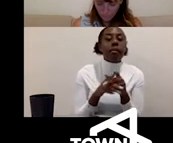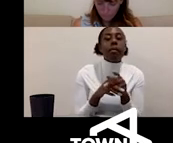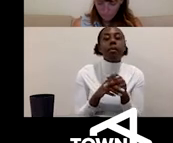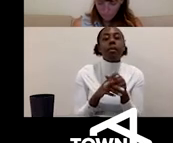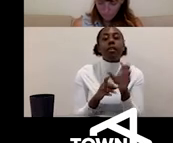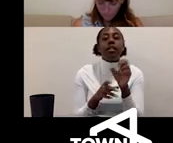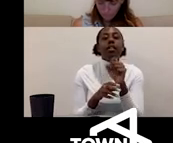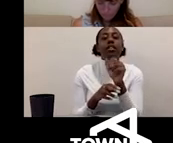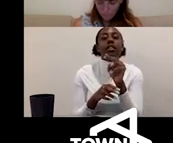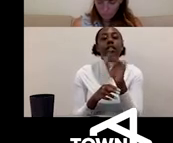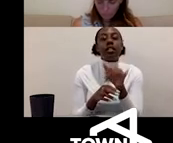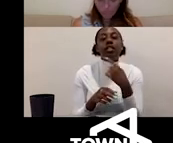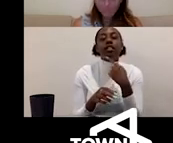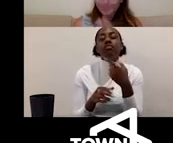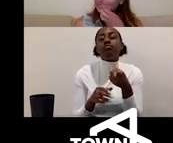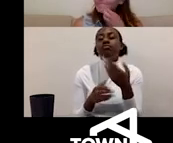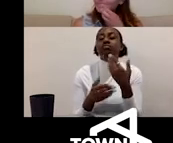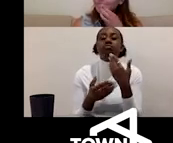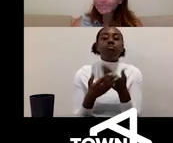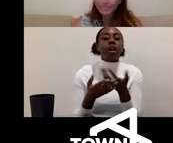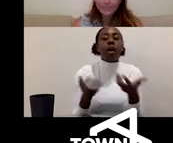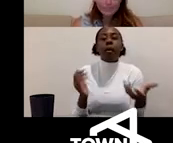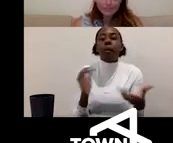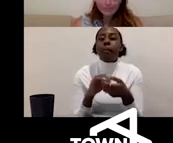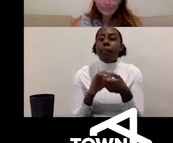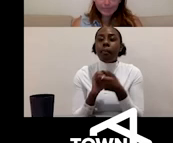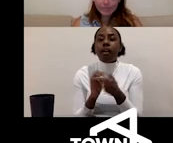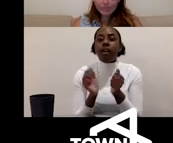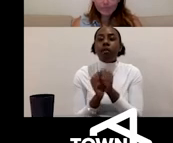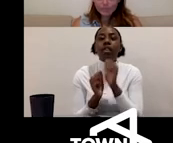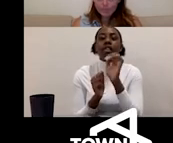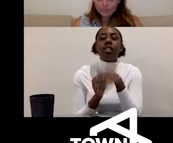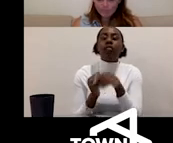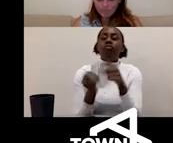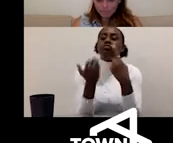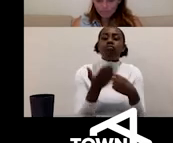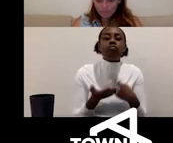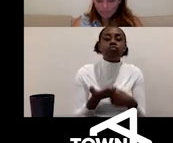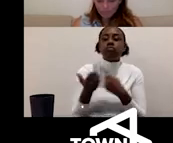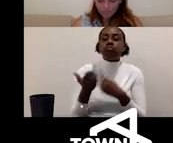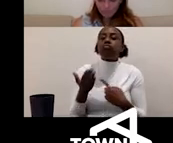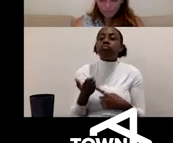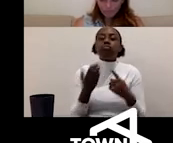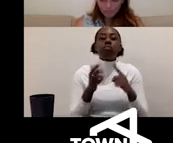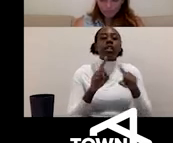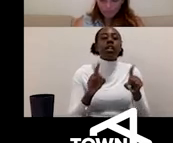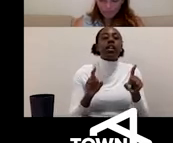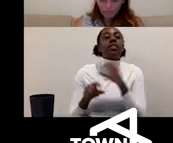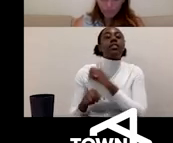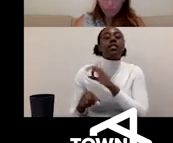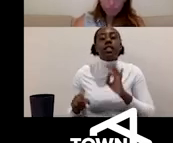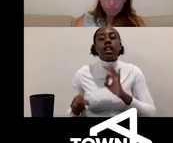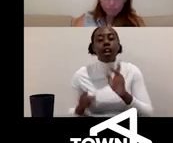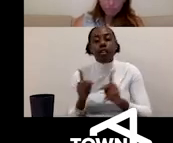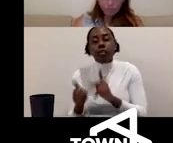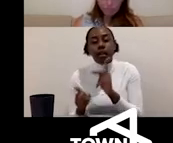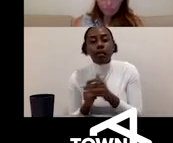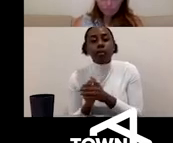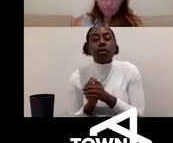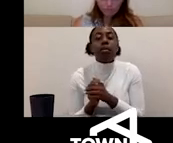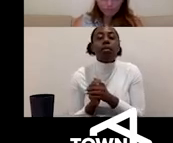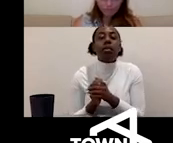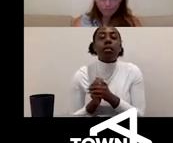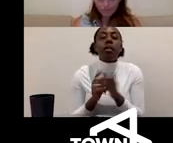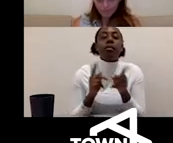great partner in that work with just talking to different staffers and offices that sit on the relevant committees